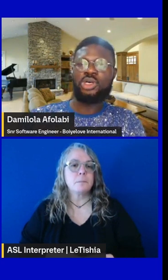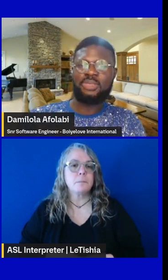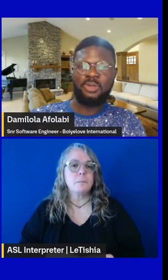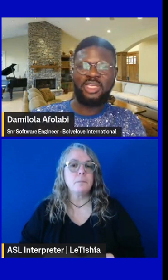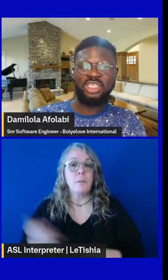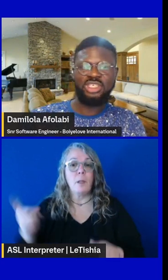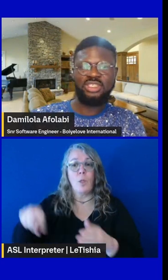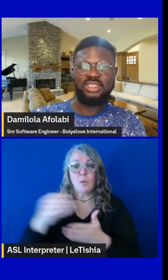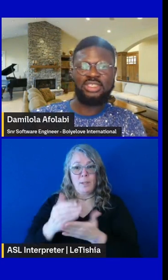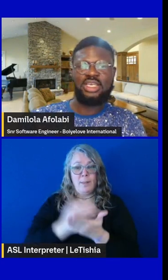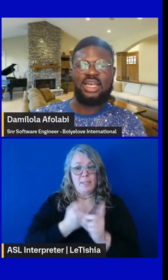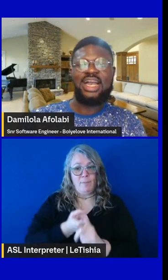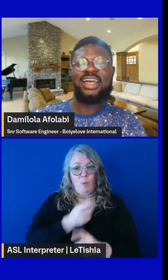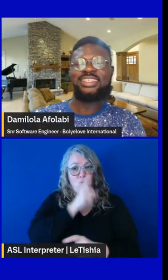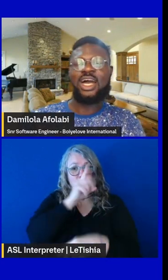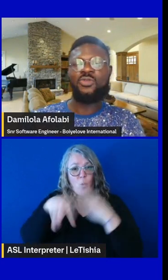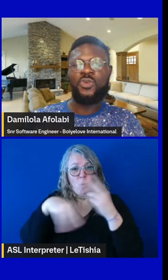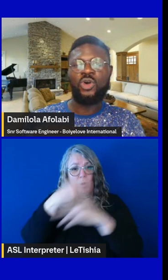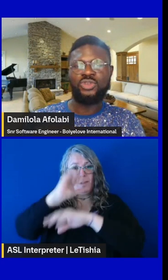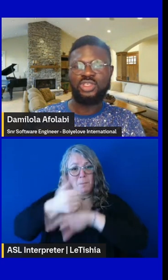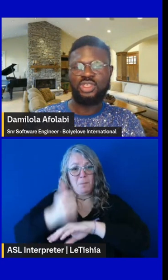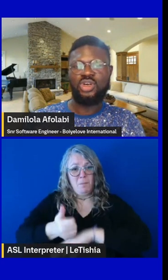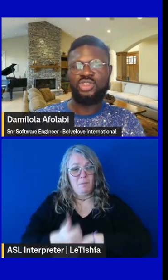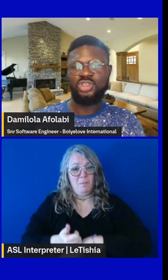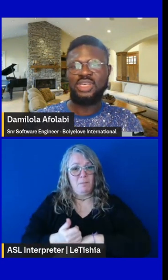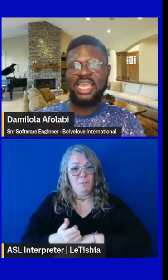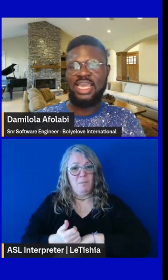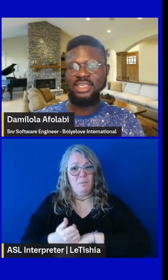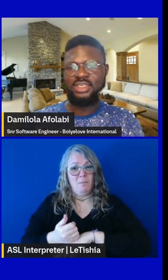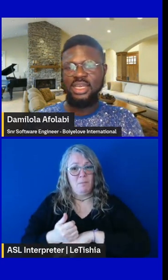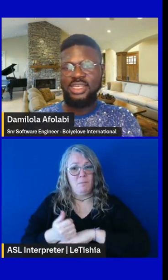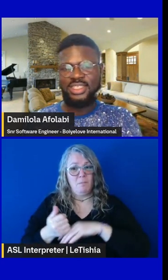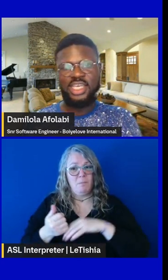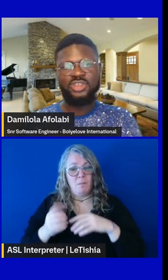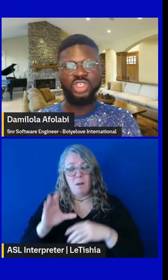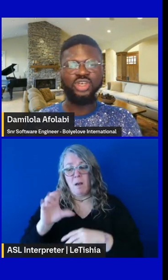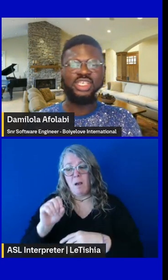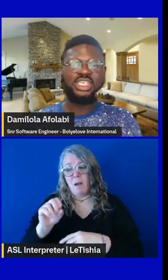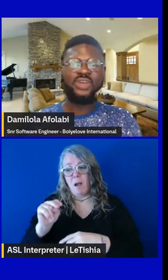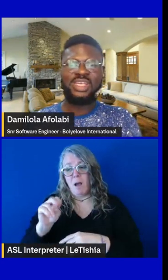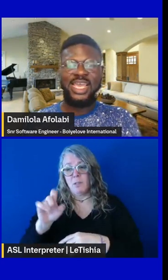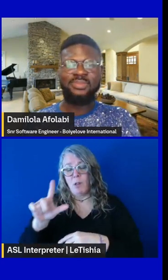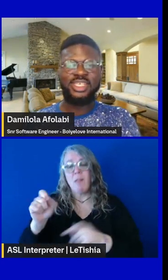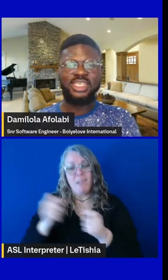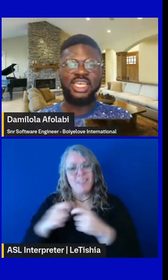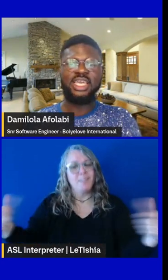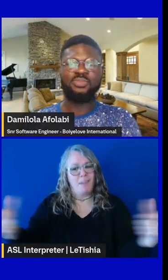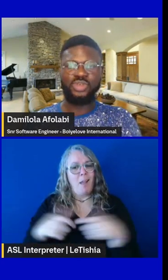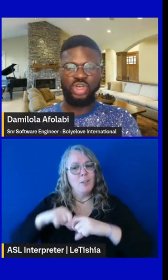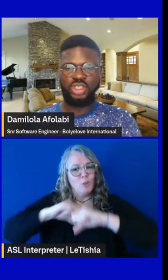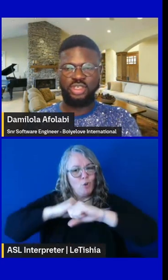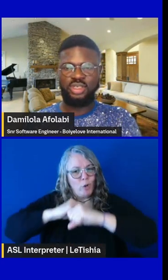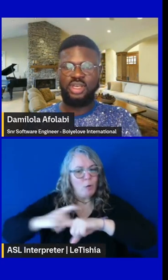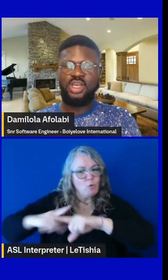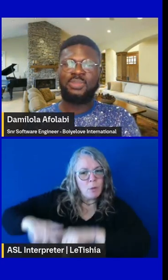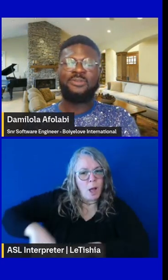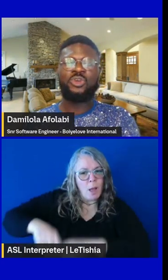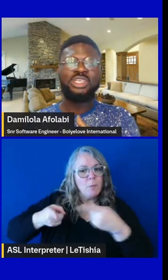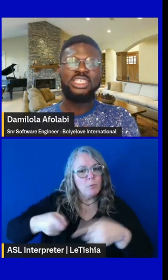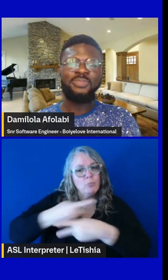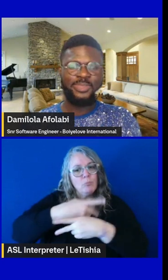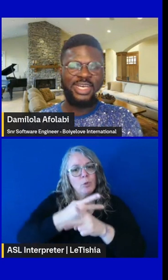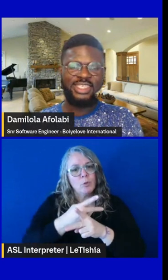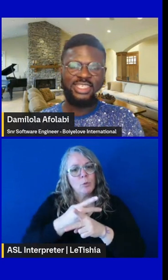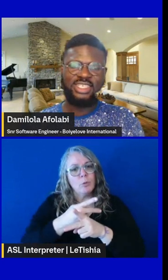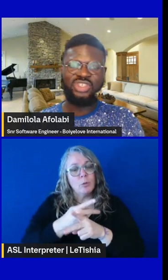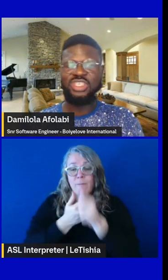from real-world implementations highlight how Vault and Consul can scale securely and reliably in production by